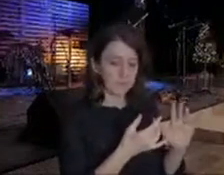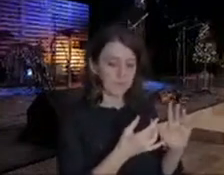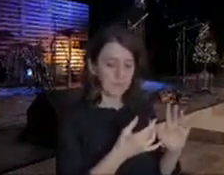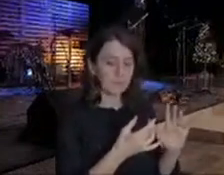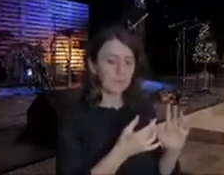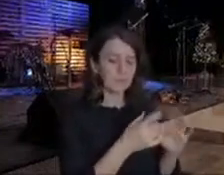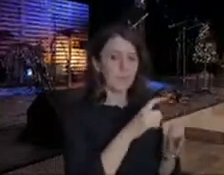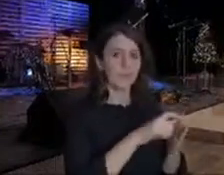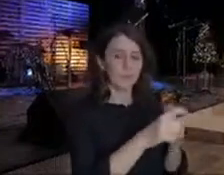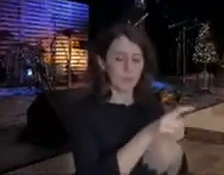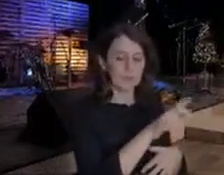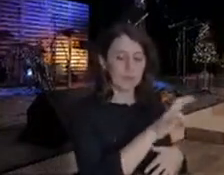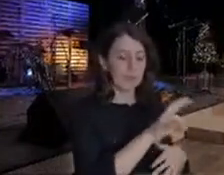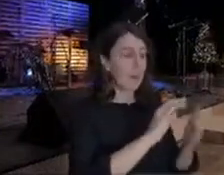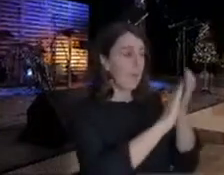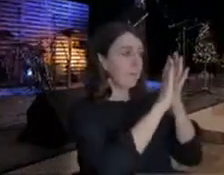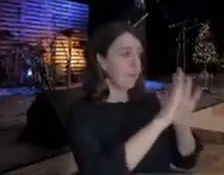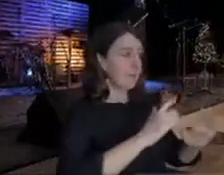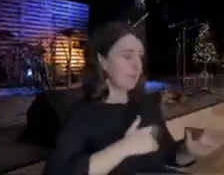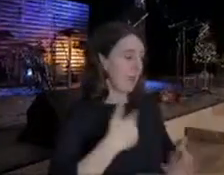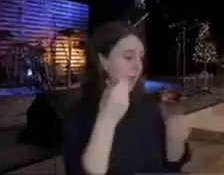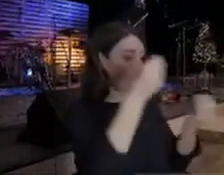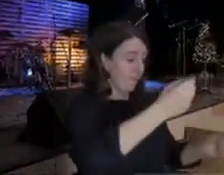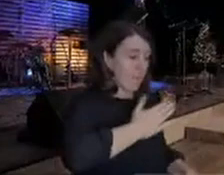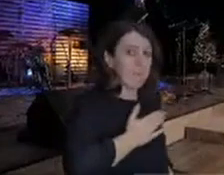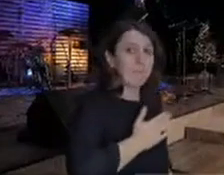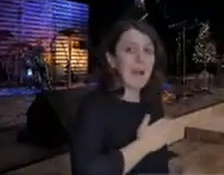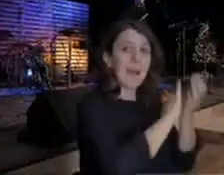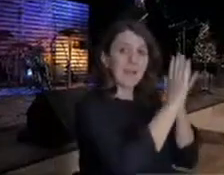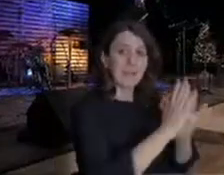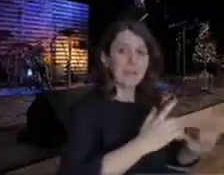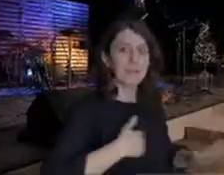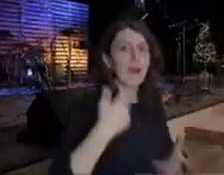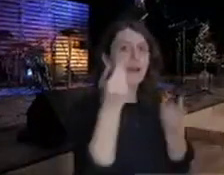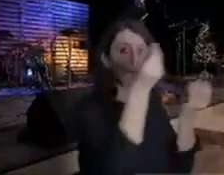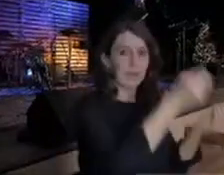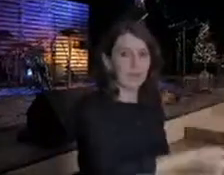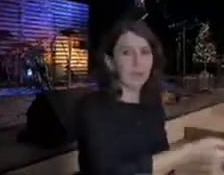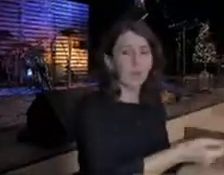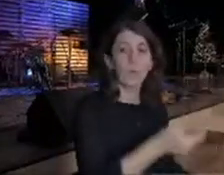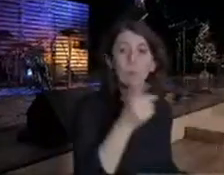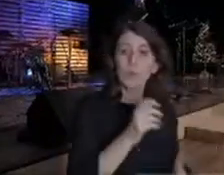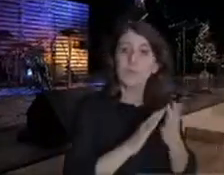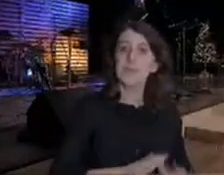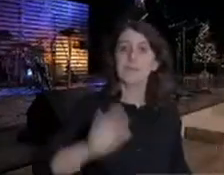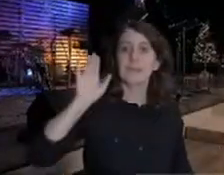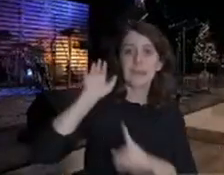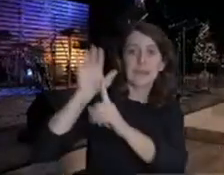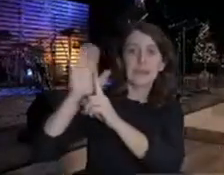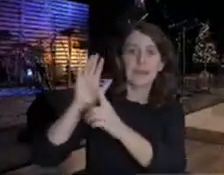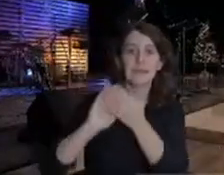He says in John 14, 27, peace I leave with you, my peace I give you. So whose peace? He's given it his